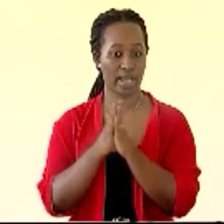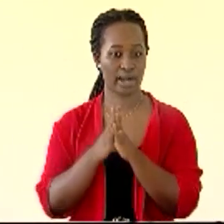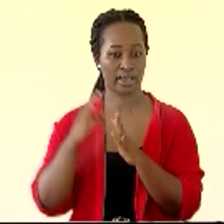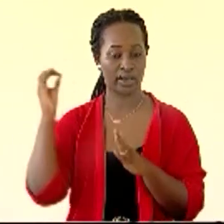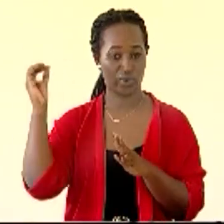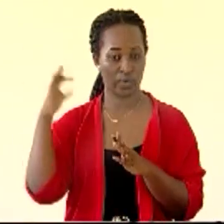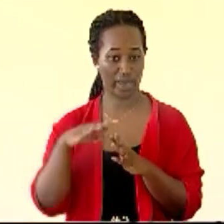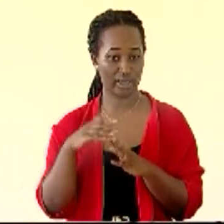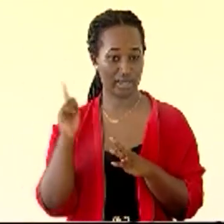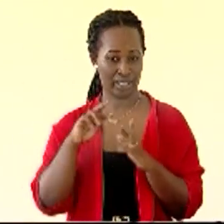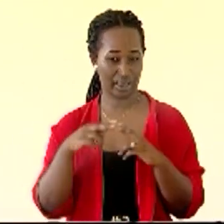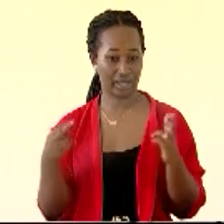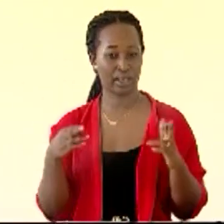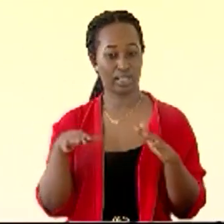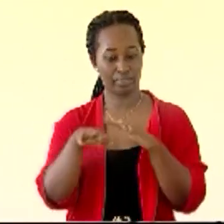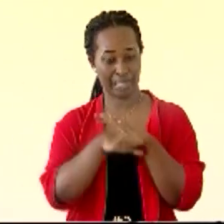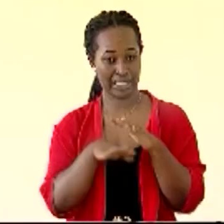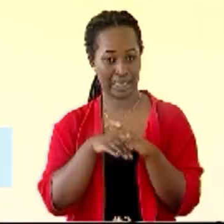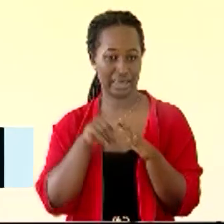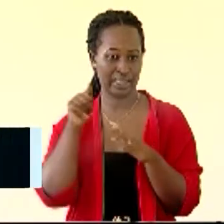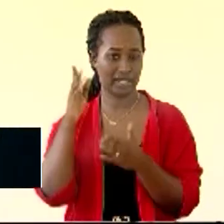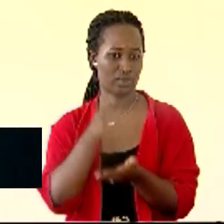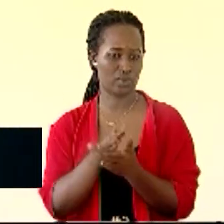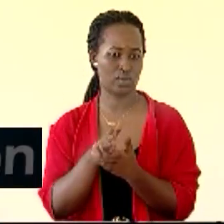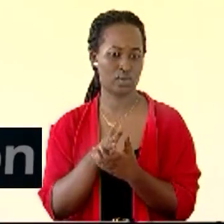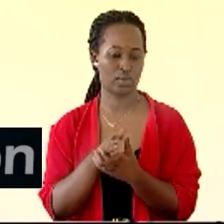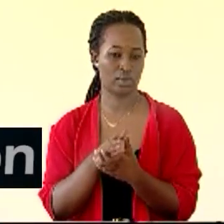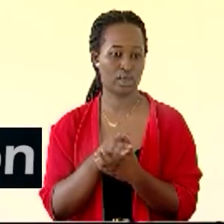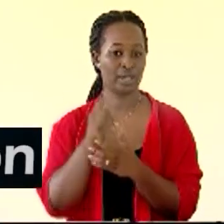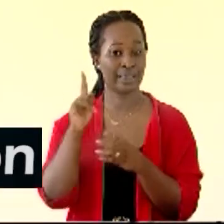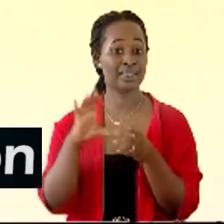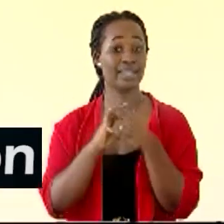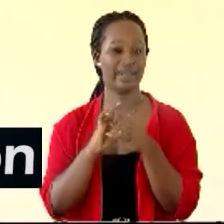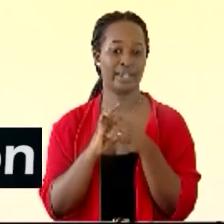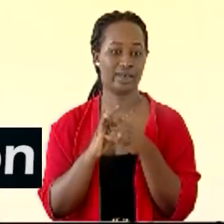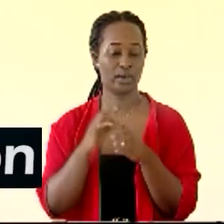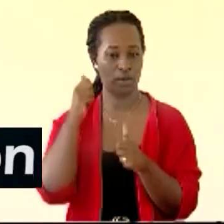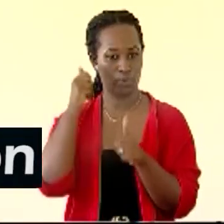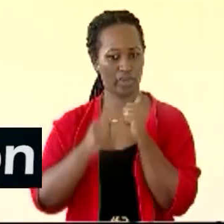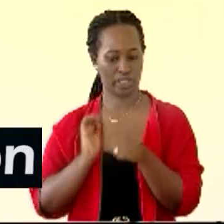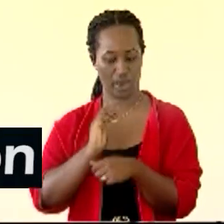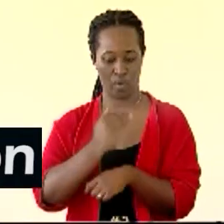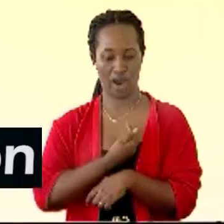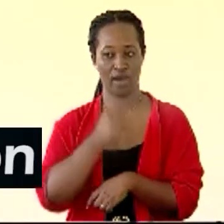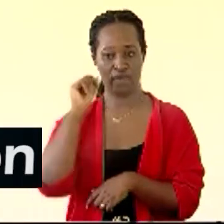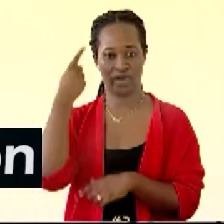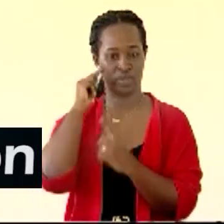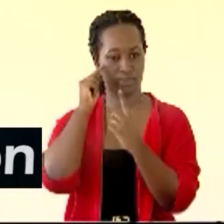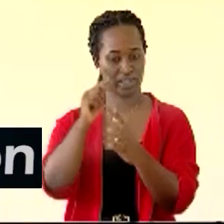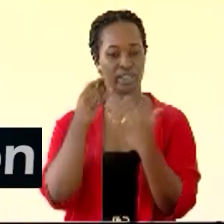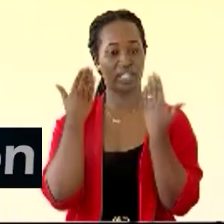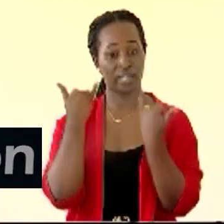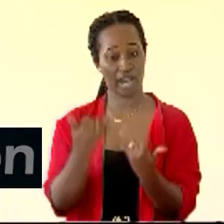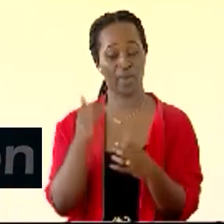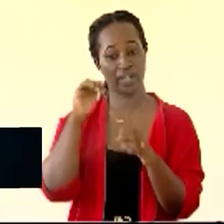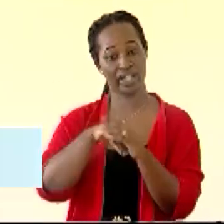light-independent reactions, basically that's it. So that's the link, which was our first objective. Now, in the